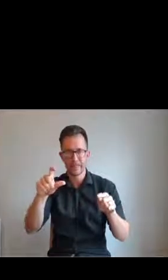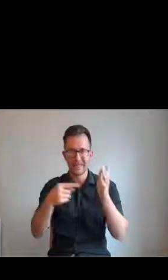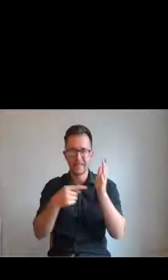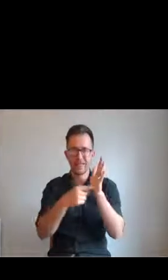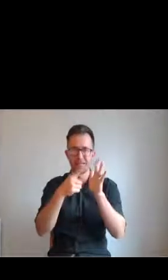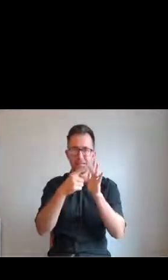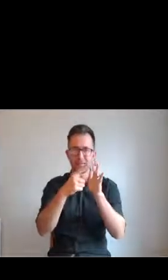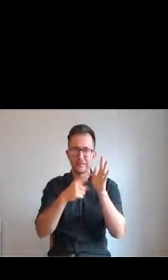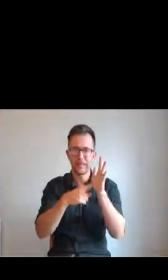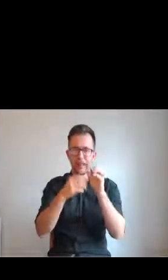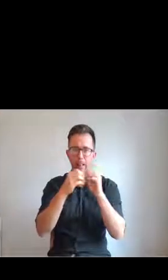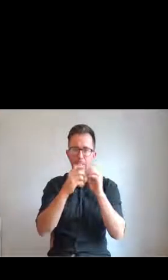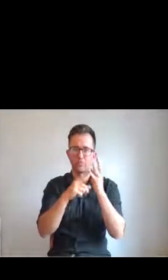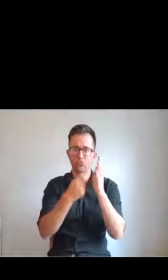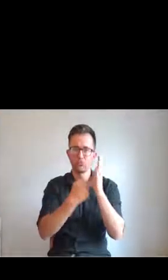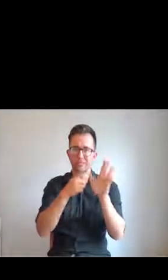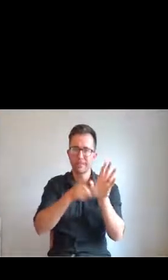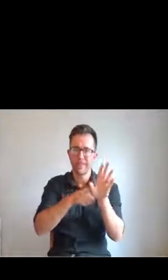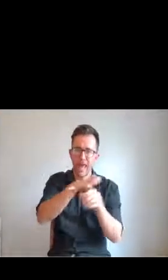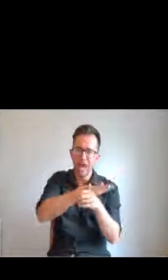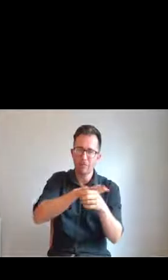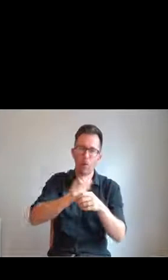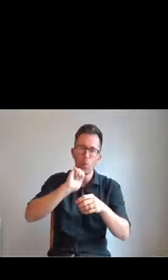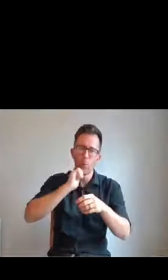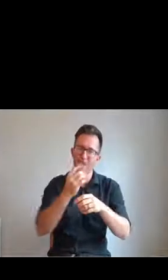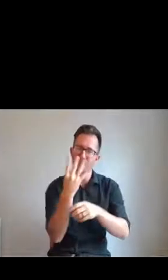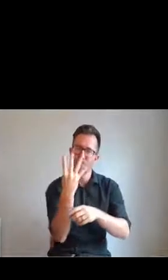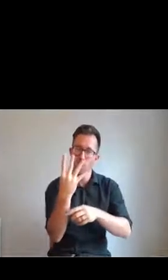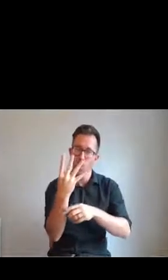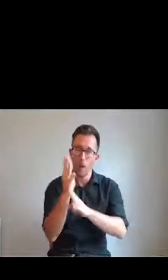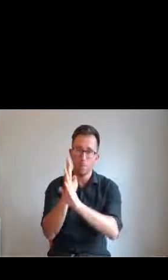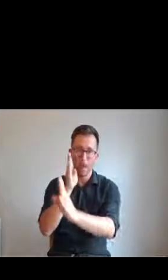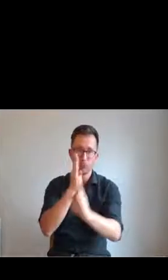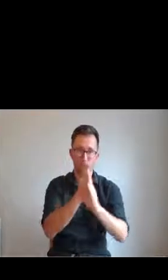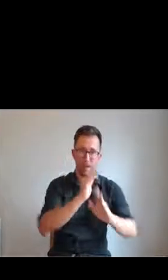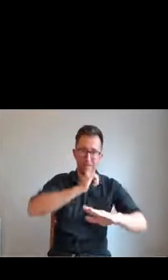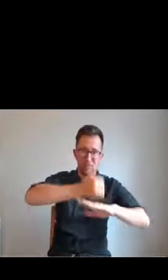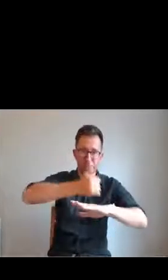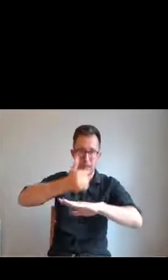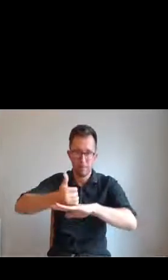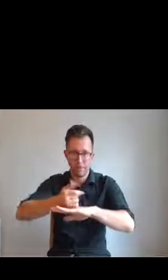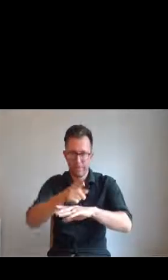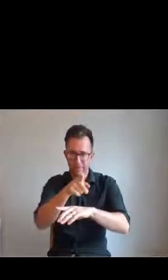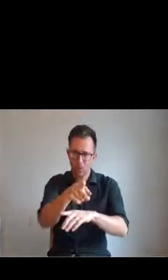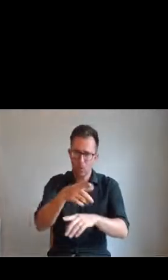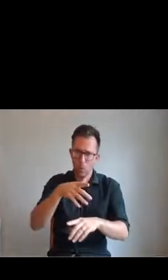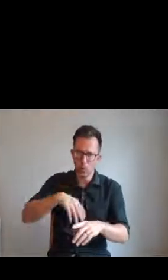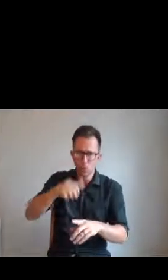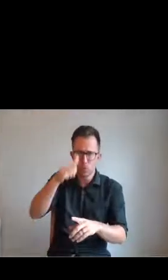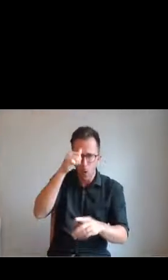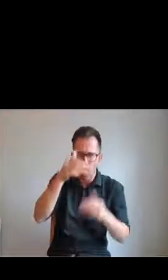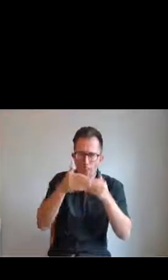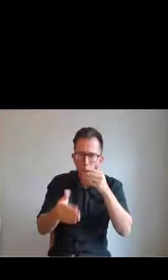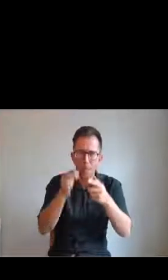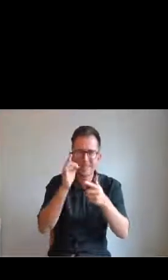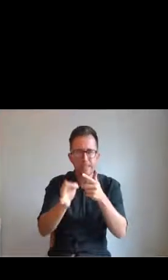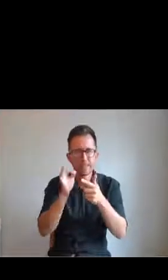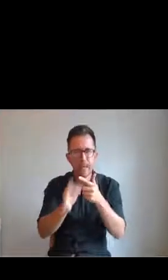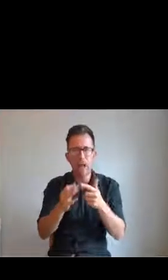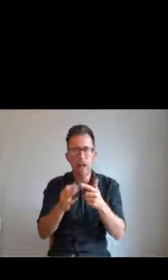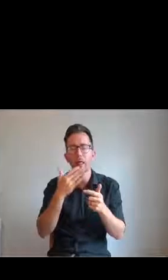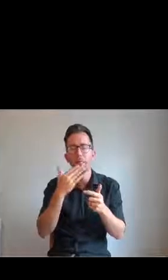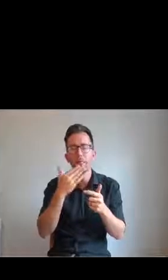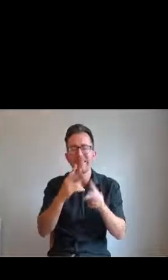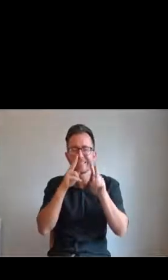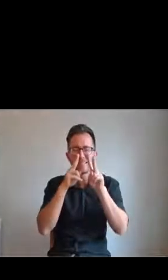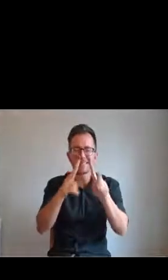4 noise barriers as part of our noise mitigation efforts. If you'd like to learn specifics about these barriers, please see the Guide to